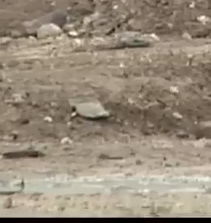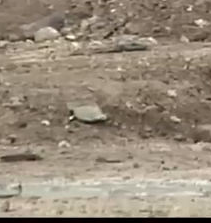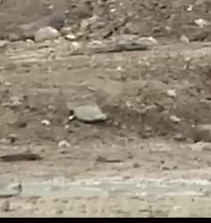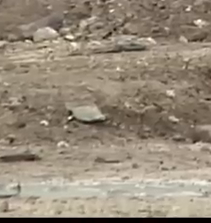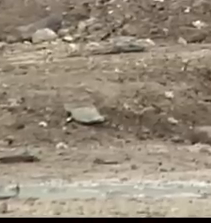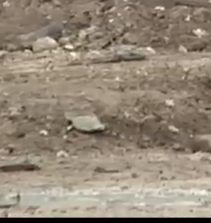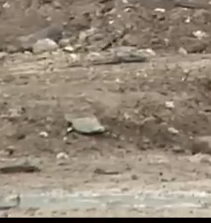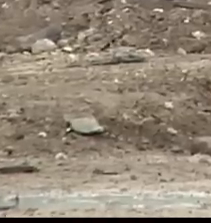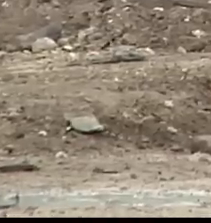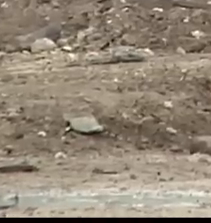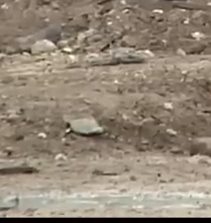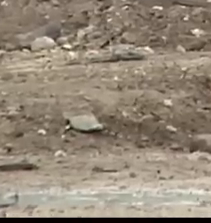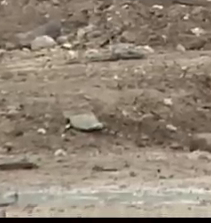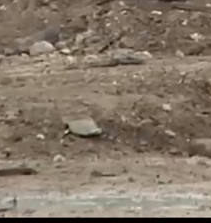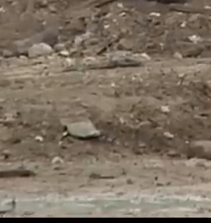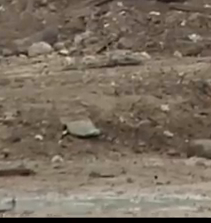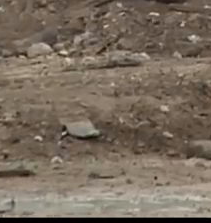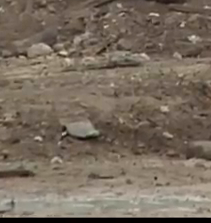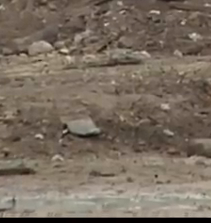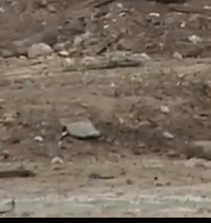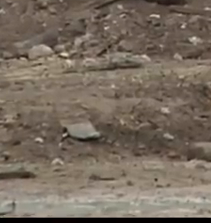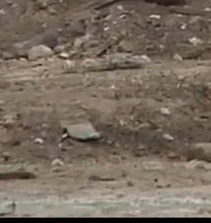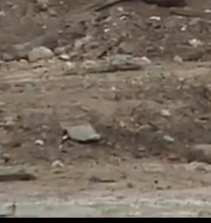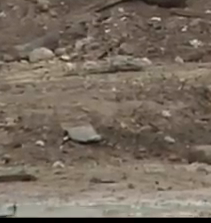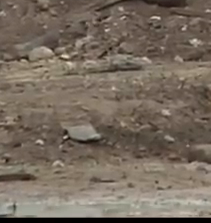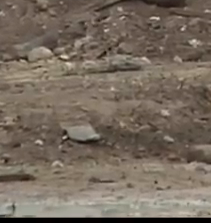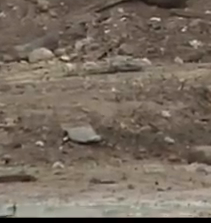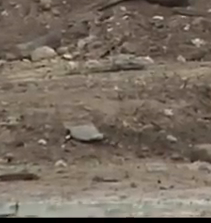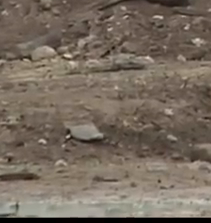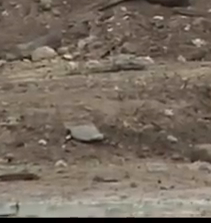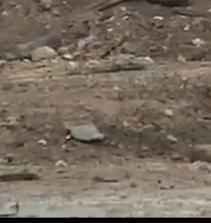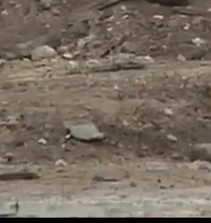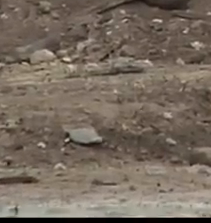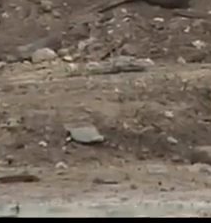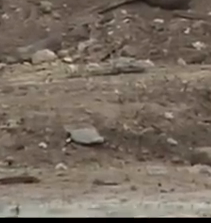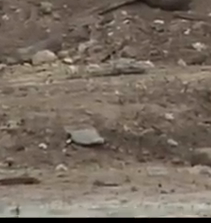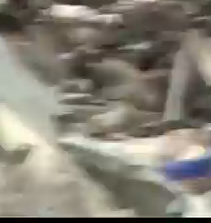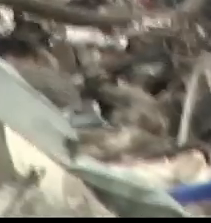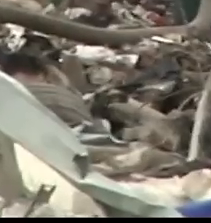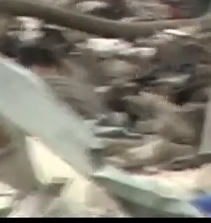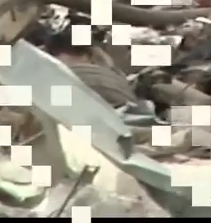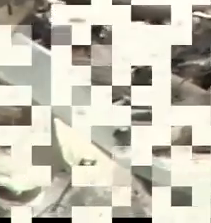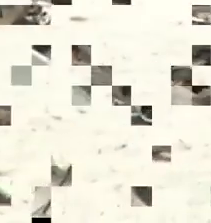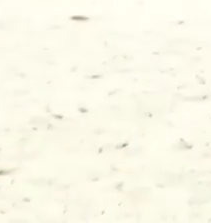Also ahead, Wood has residents in southwestern New Providence in the dumps again.